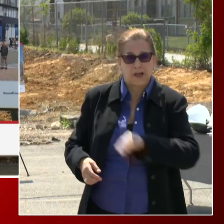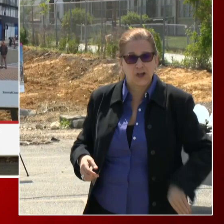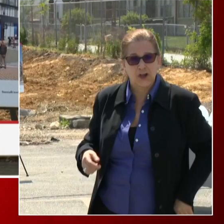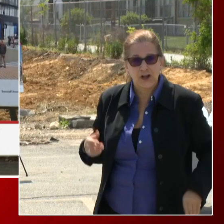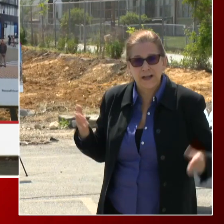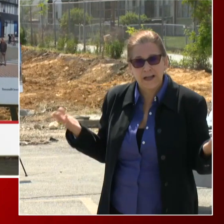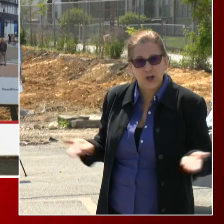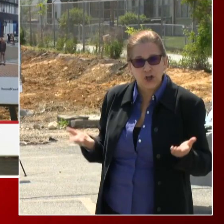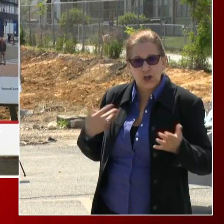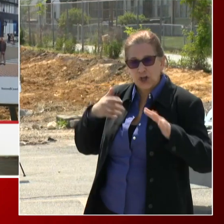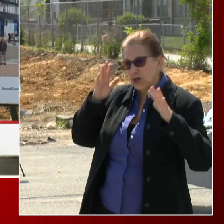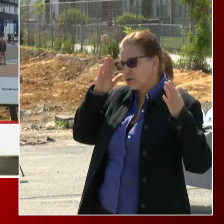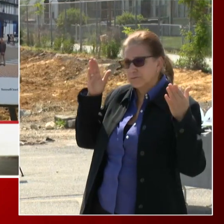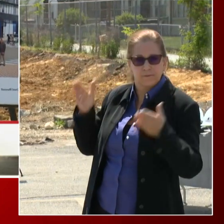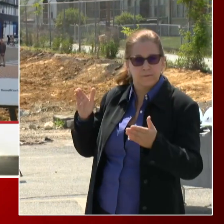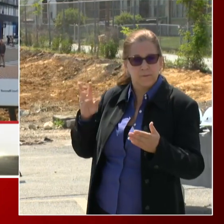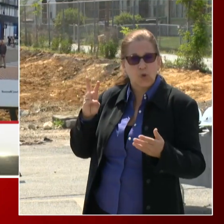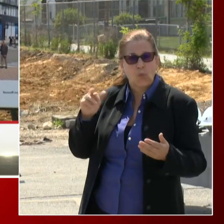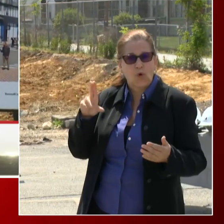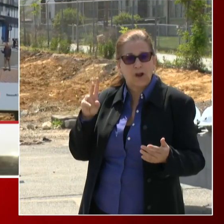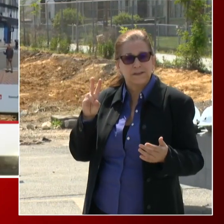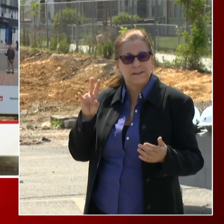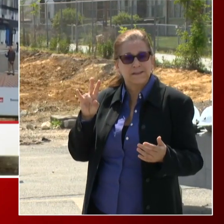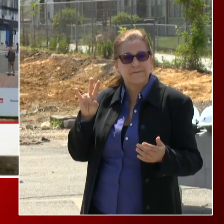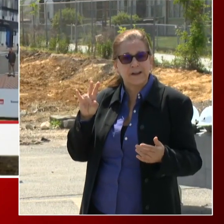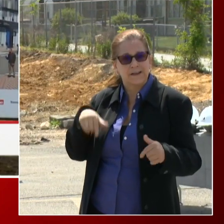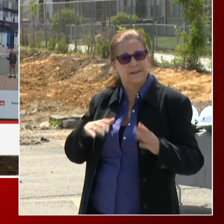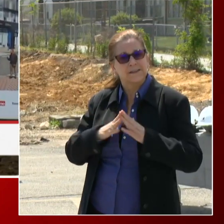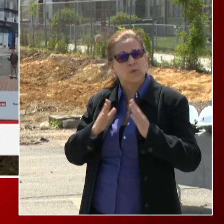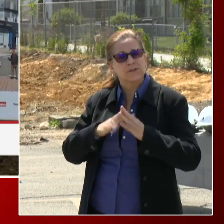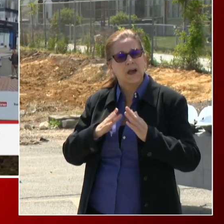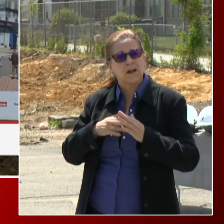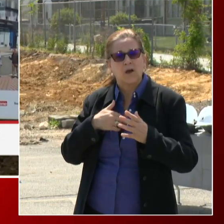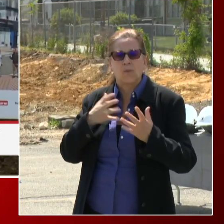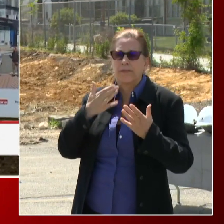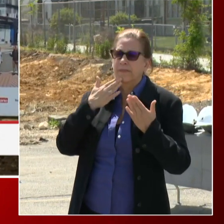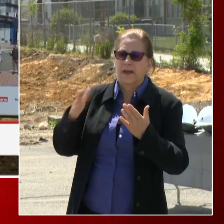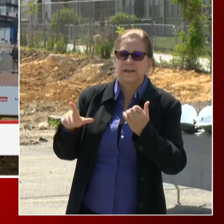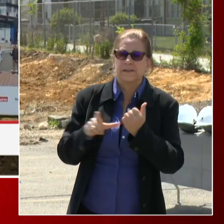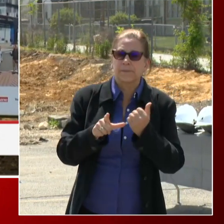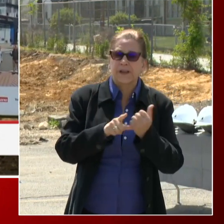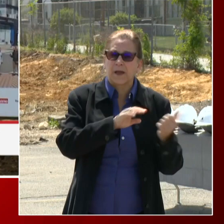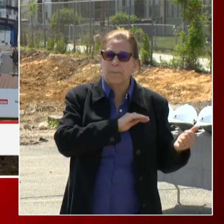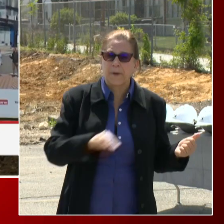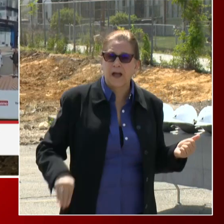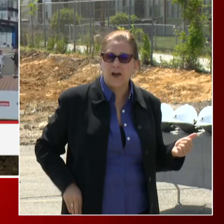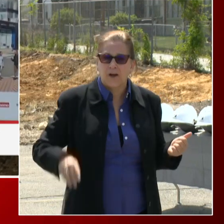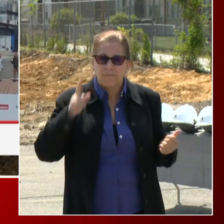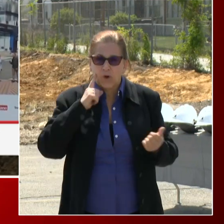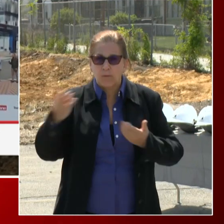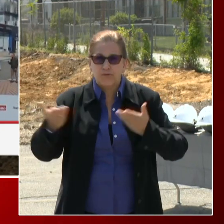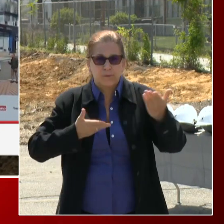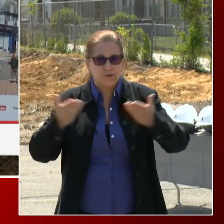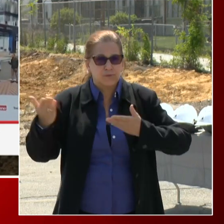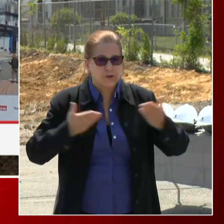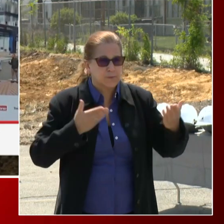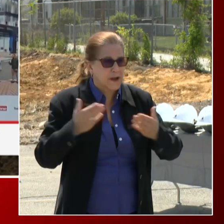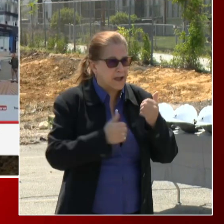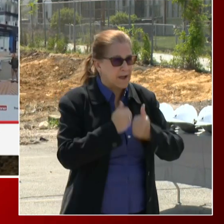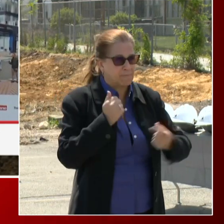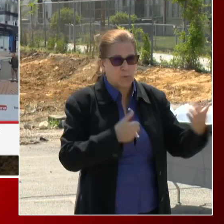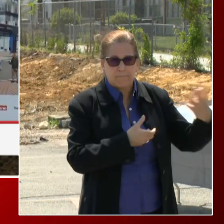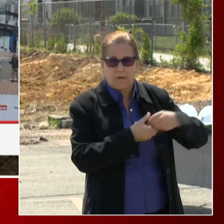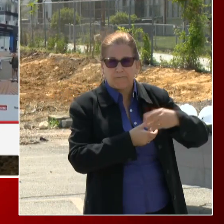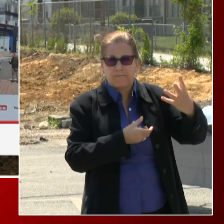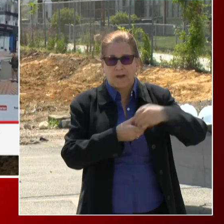Mayor Falchicchio and his team for bringing every resource to this project. This is a